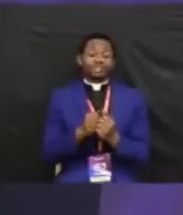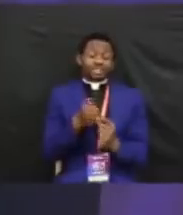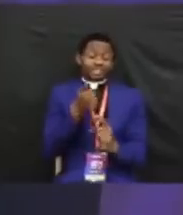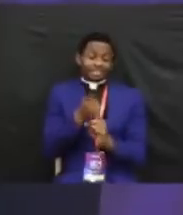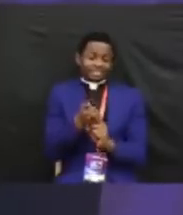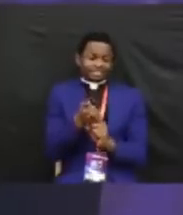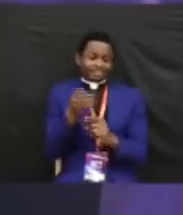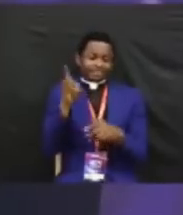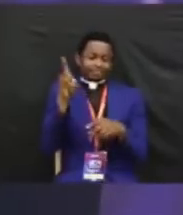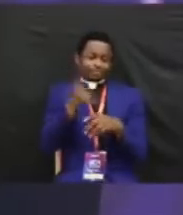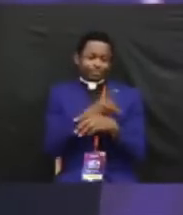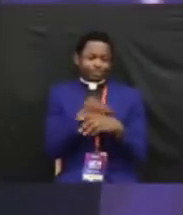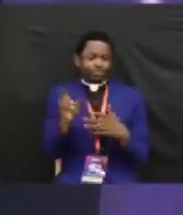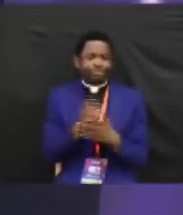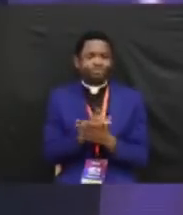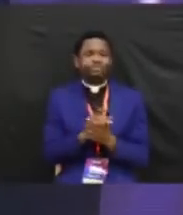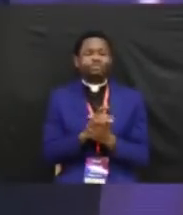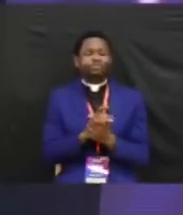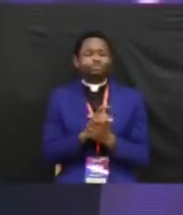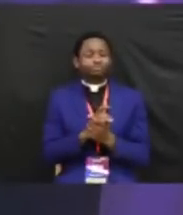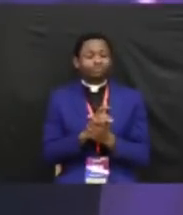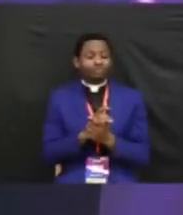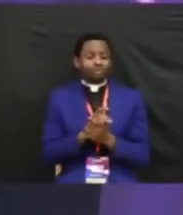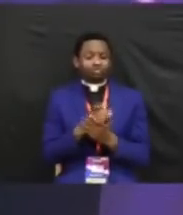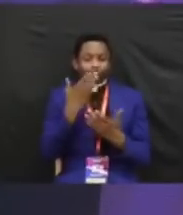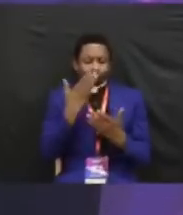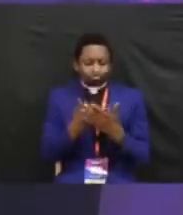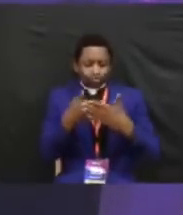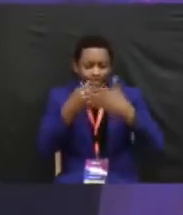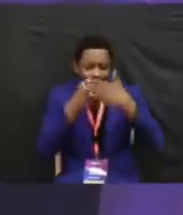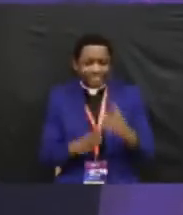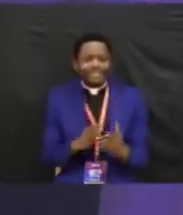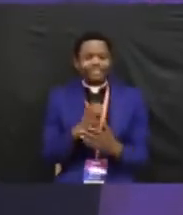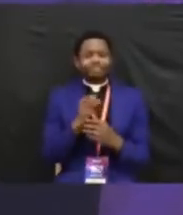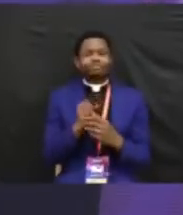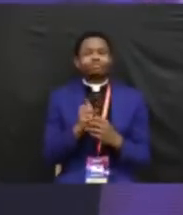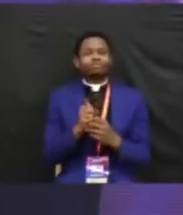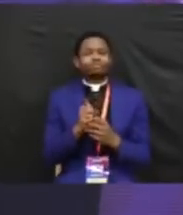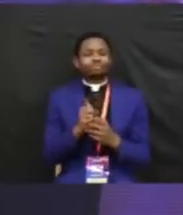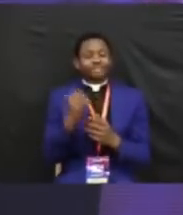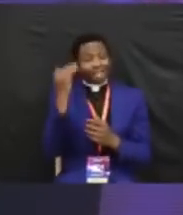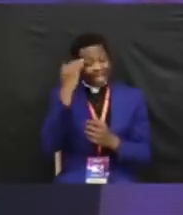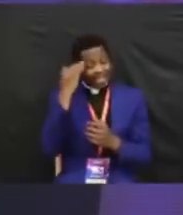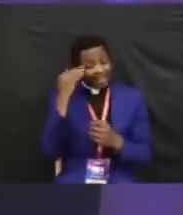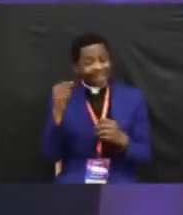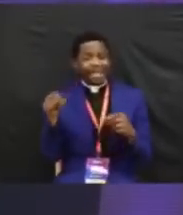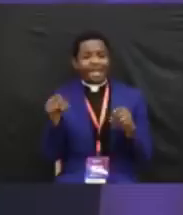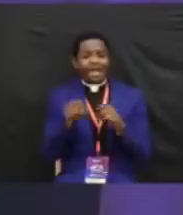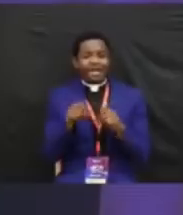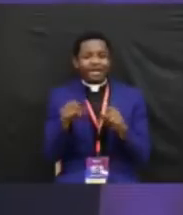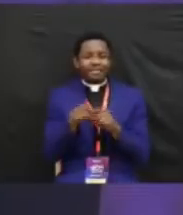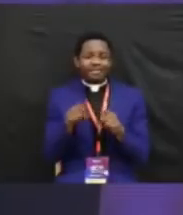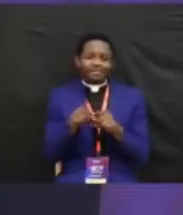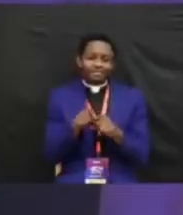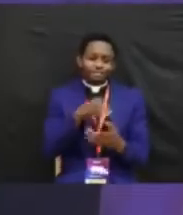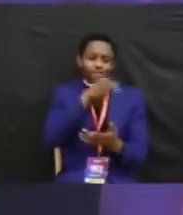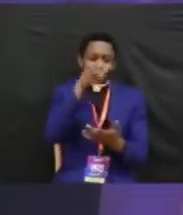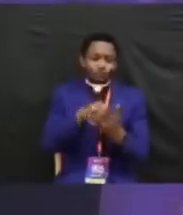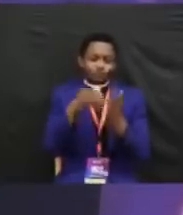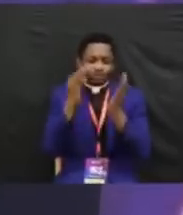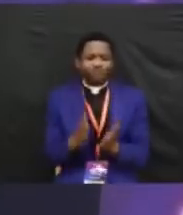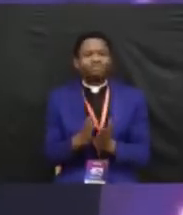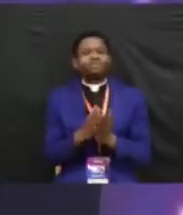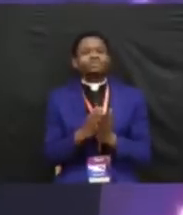effective leadership, the head as the mediator, exemplary lifestyle of the leader and the